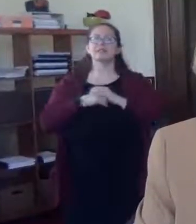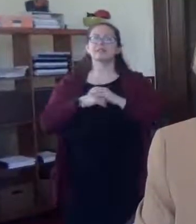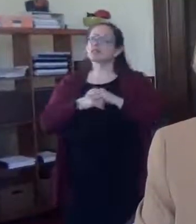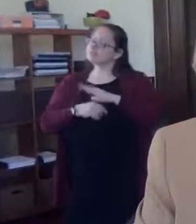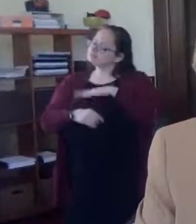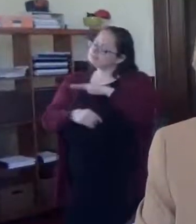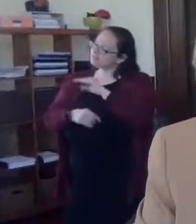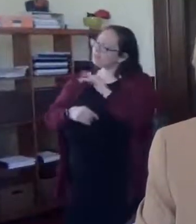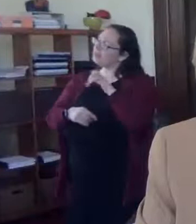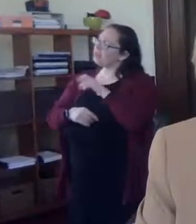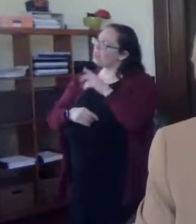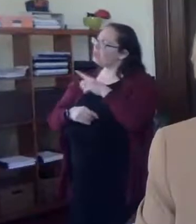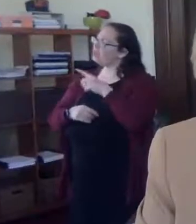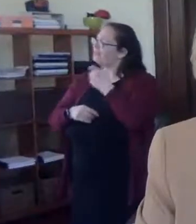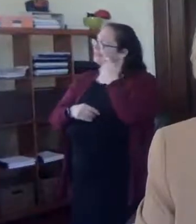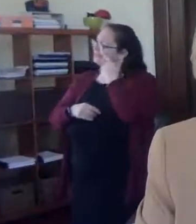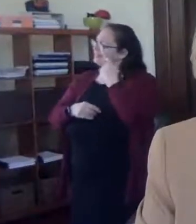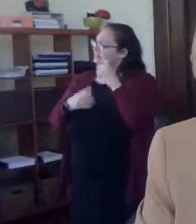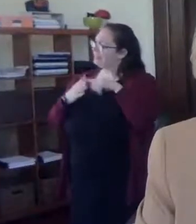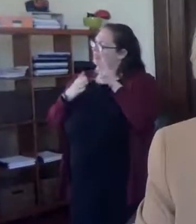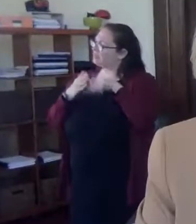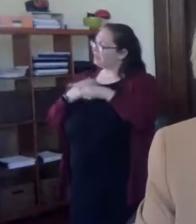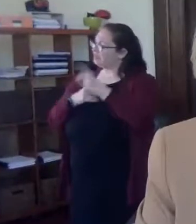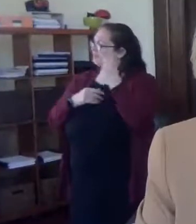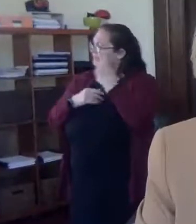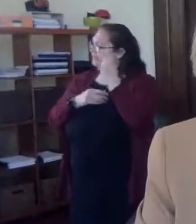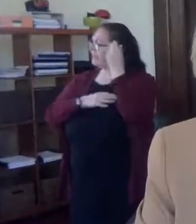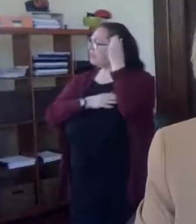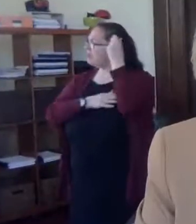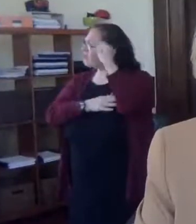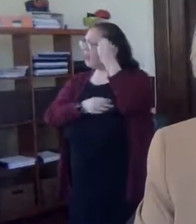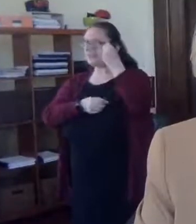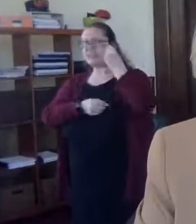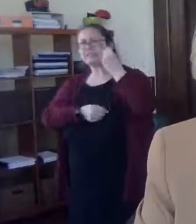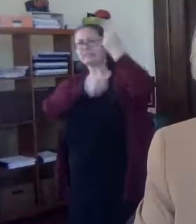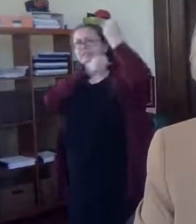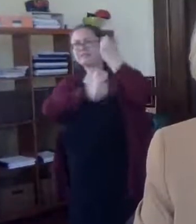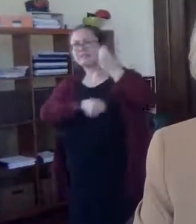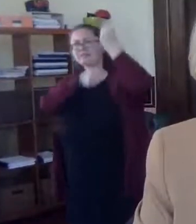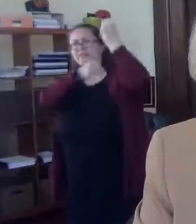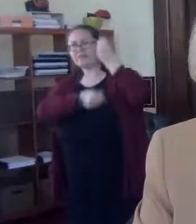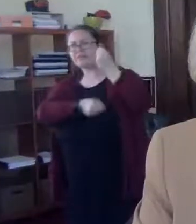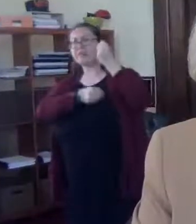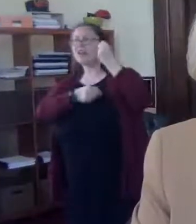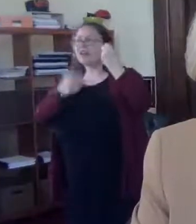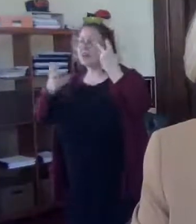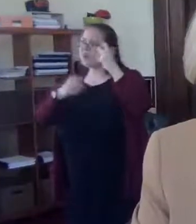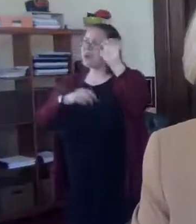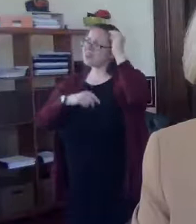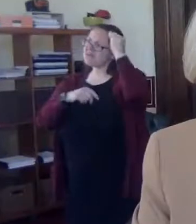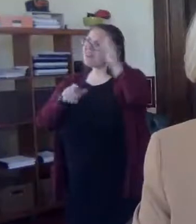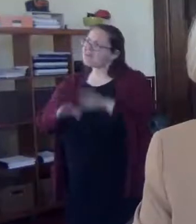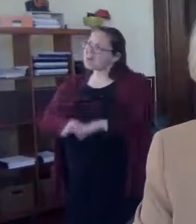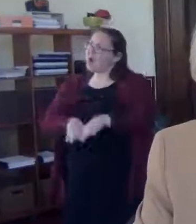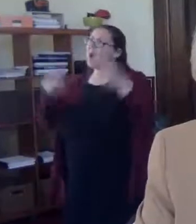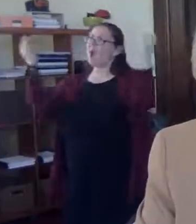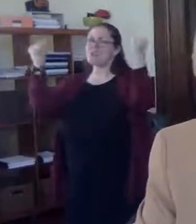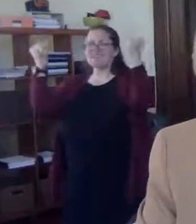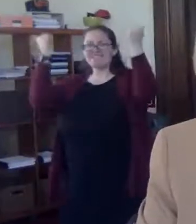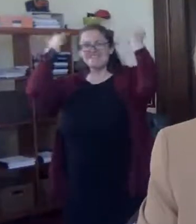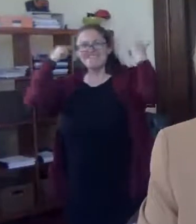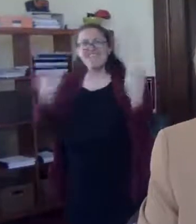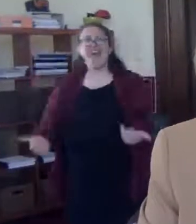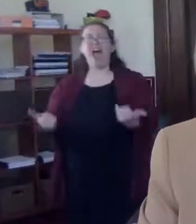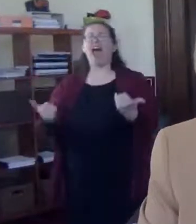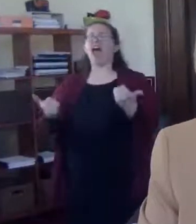seen across the country over the weekend, there were a lot of protests in various cities about wanting the government reopened immediately. There